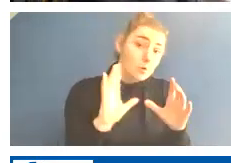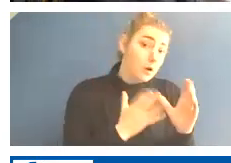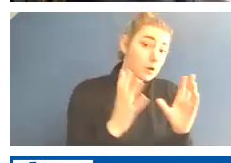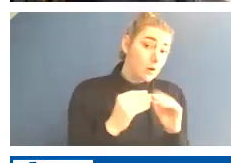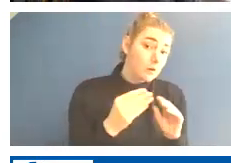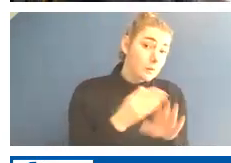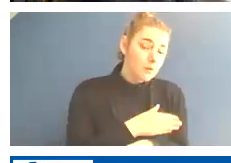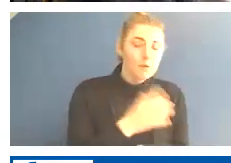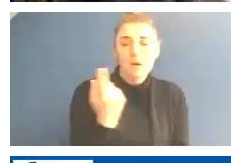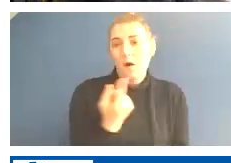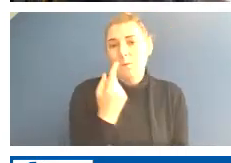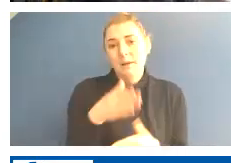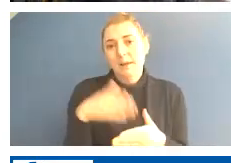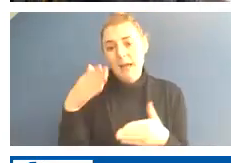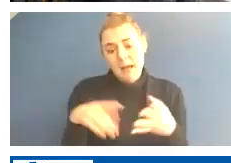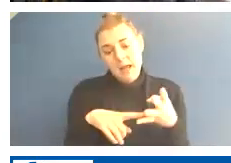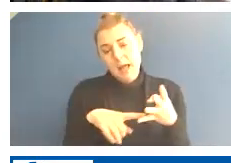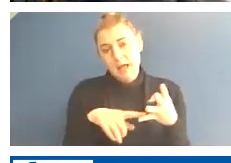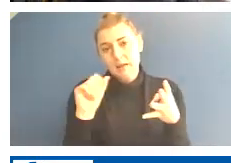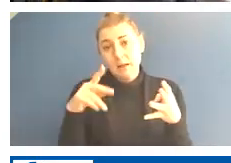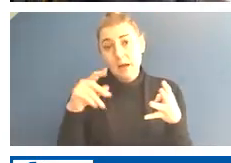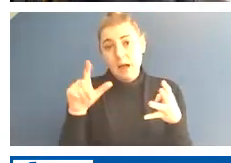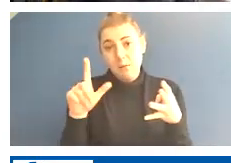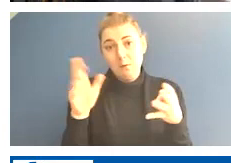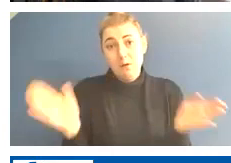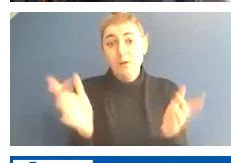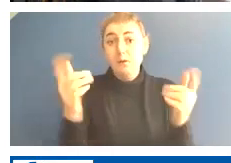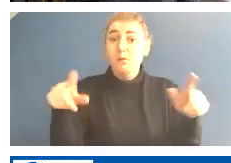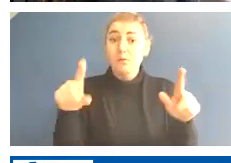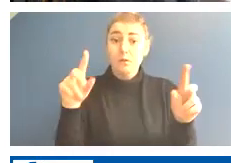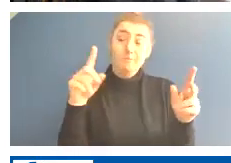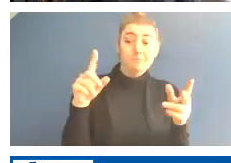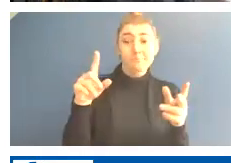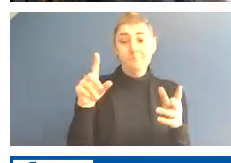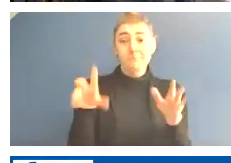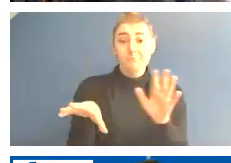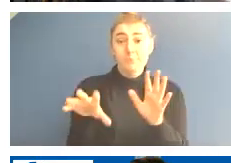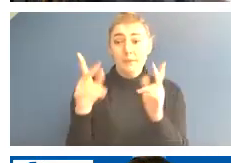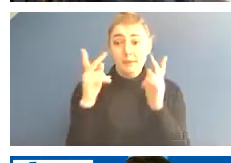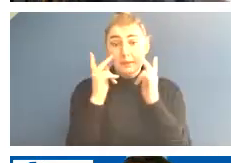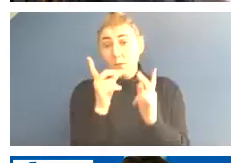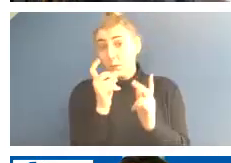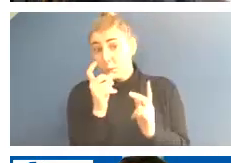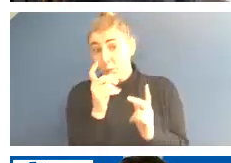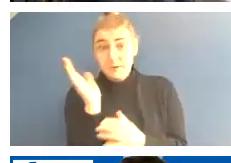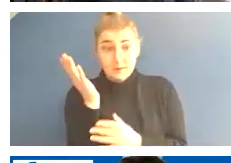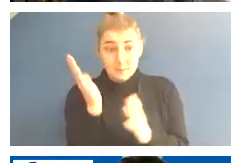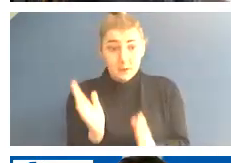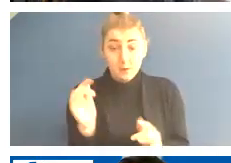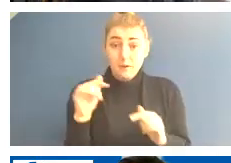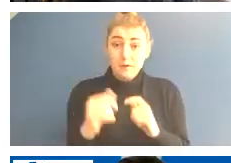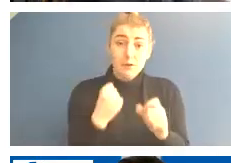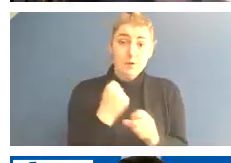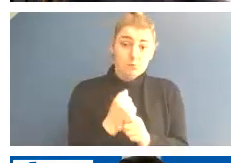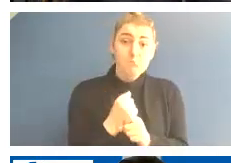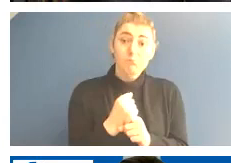previously, it's always at the end of April. And I would encourage you to look into our keynote speakers for this year. And we